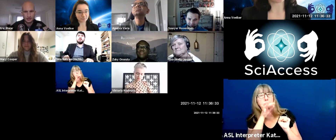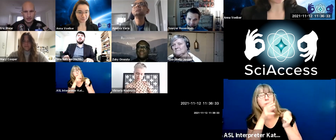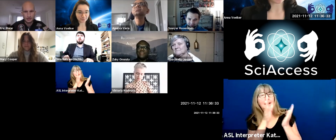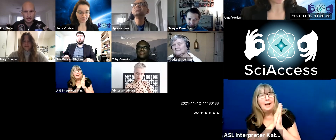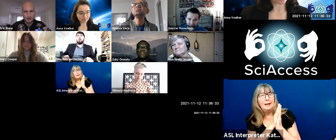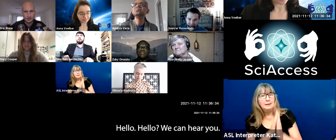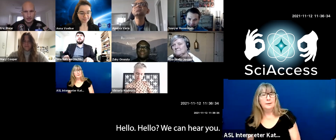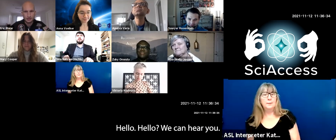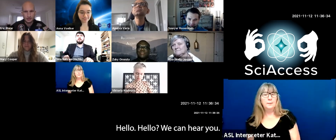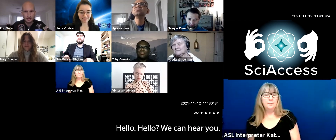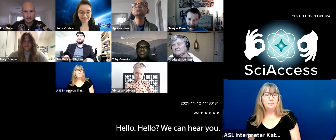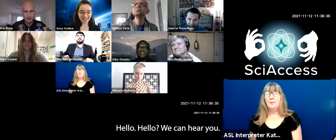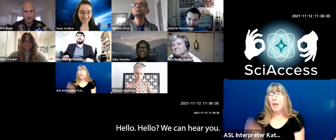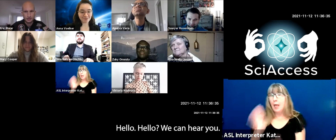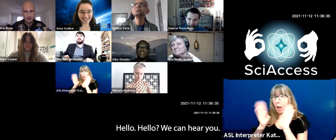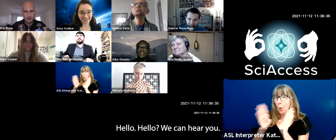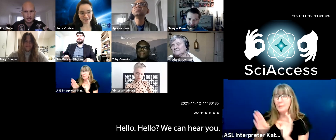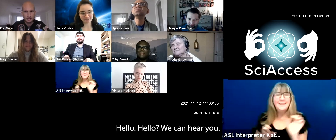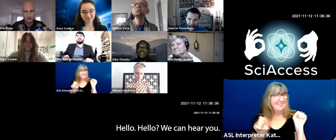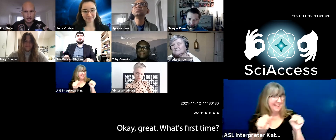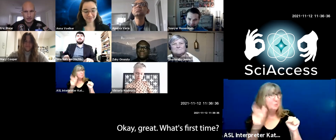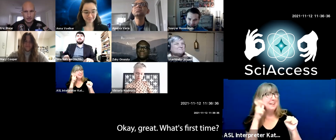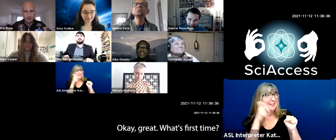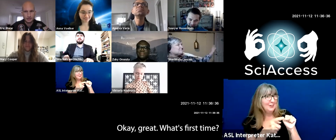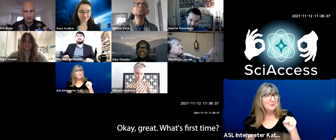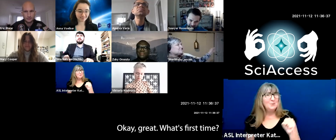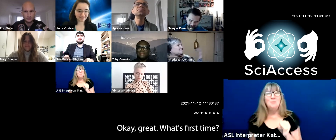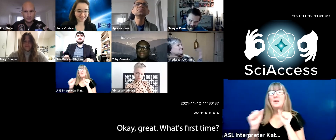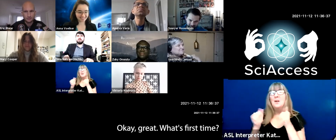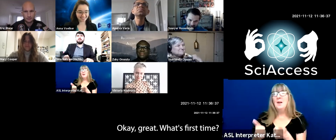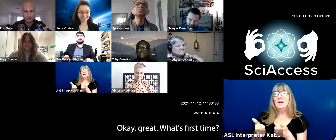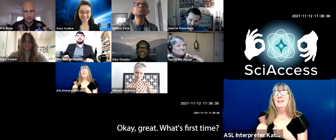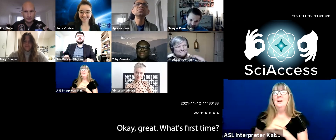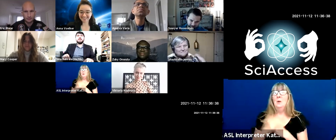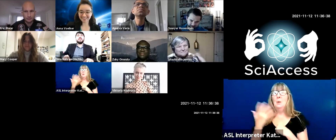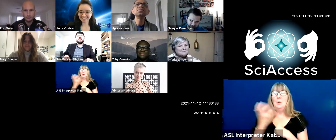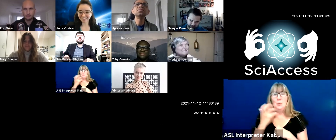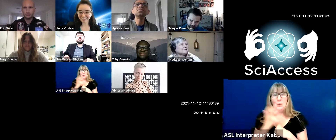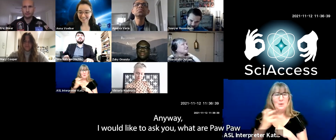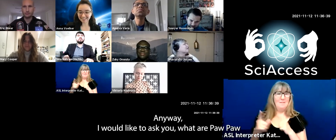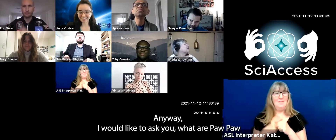loud. Hello? Hello, we can hear you. Okay, great. Perfect, first time.